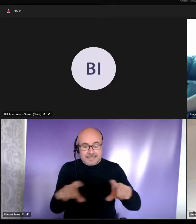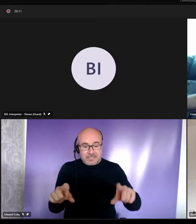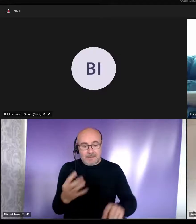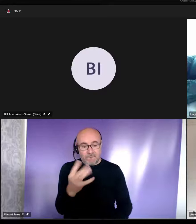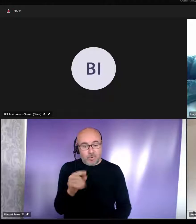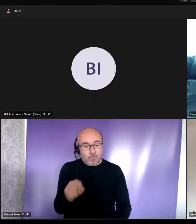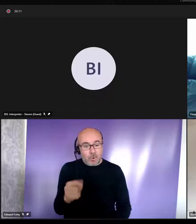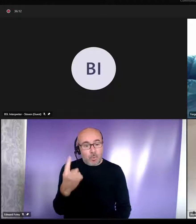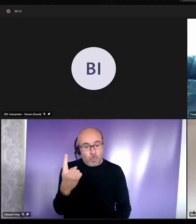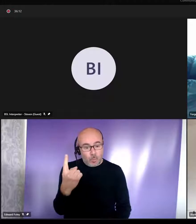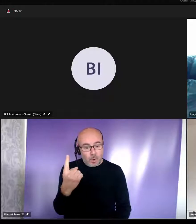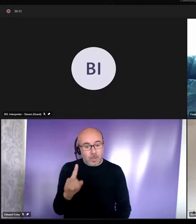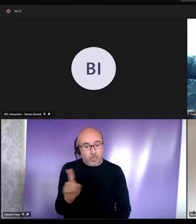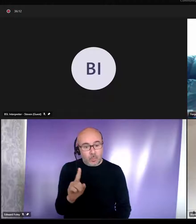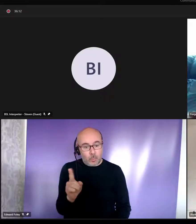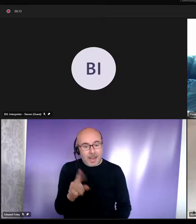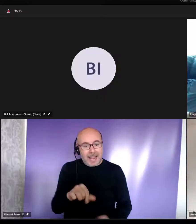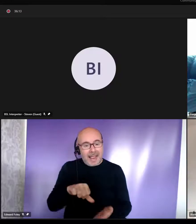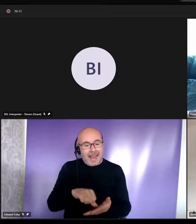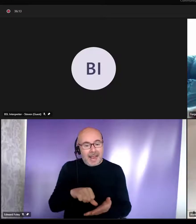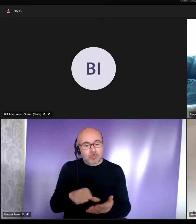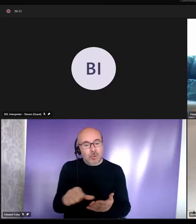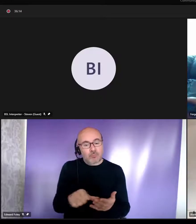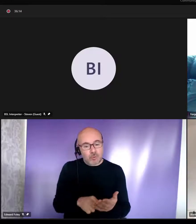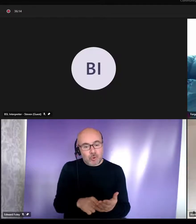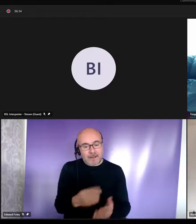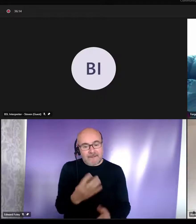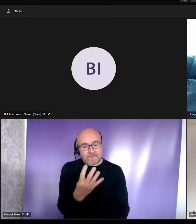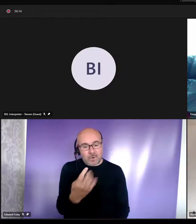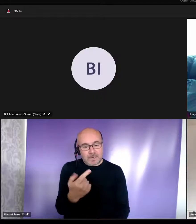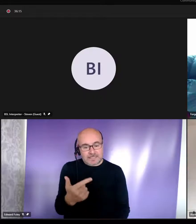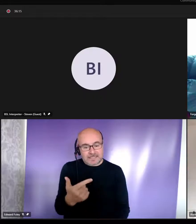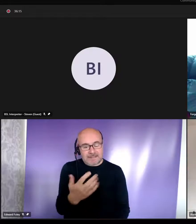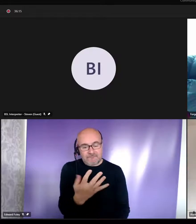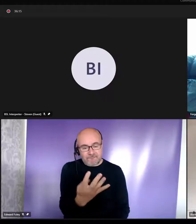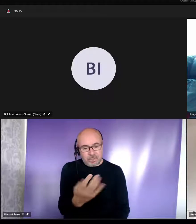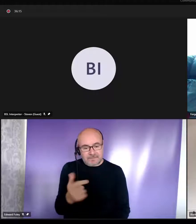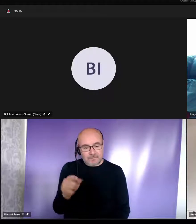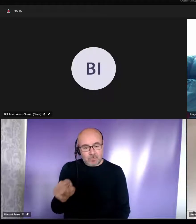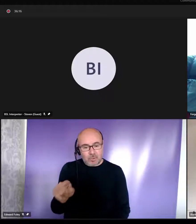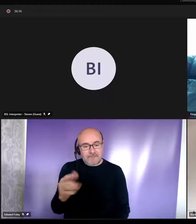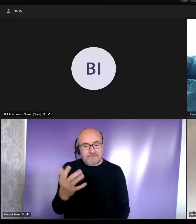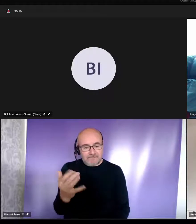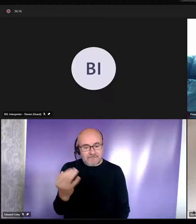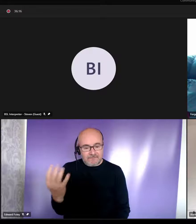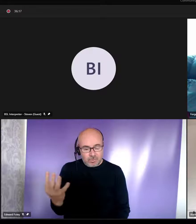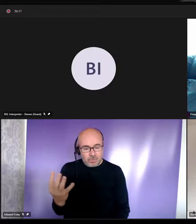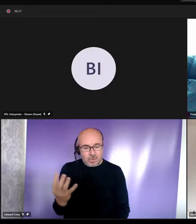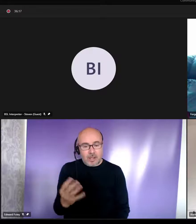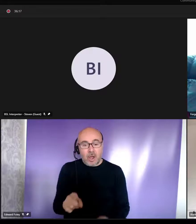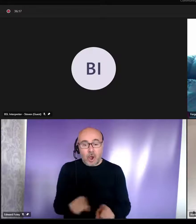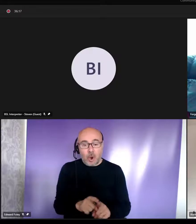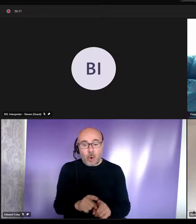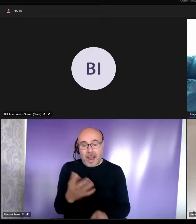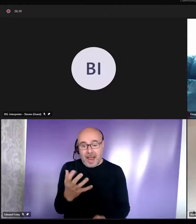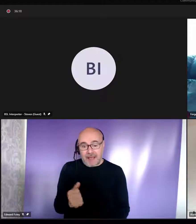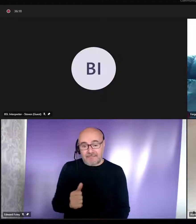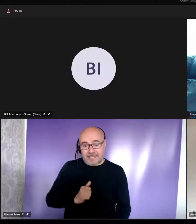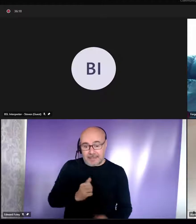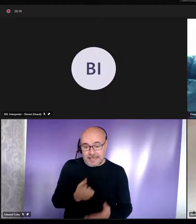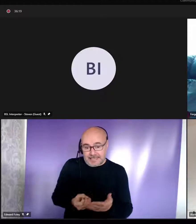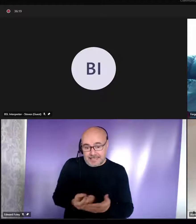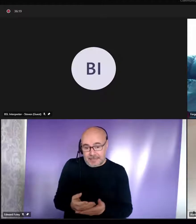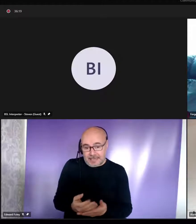the resources total capital programme being the 47.564 I just mentioned, and it also notes the anticipated spend to date of